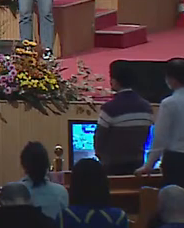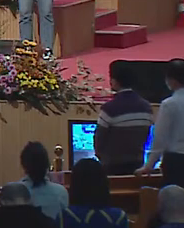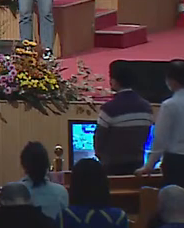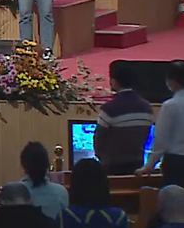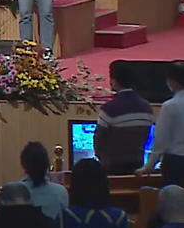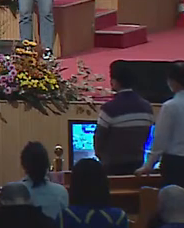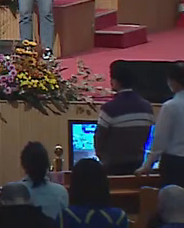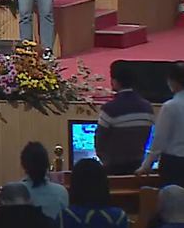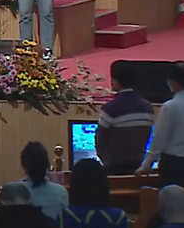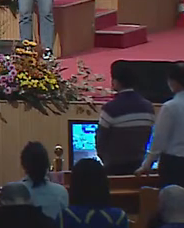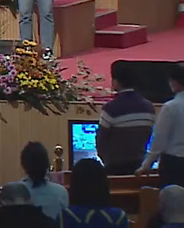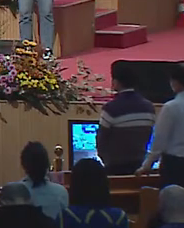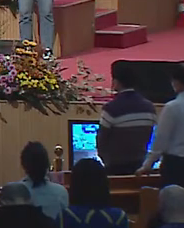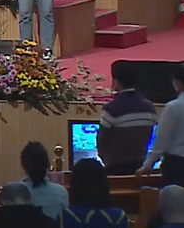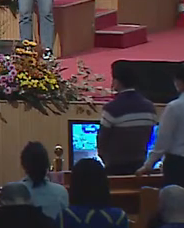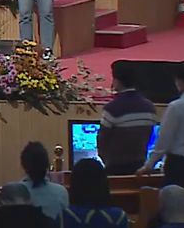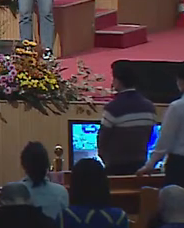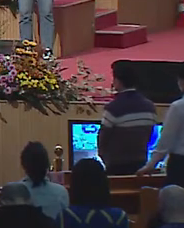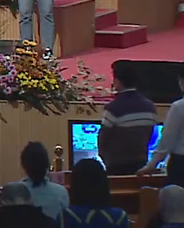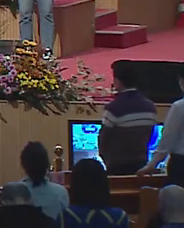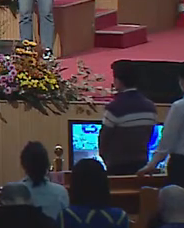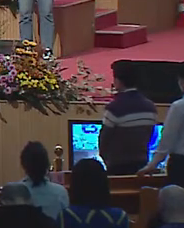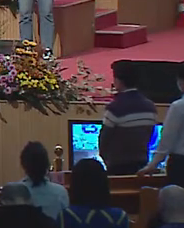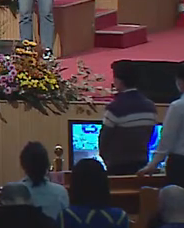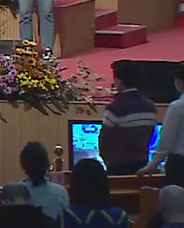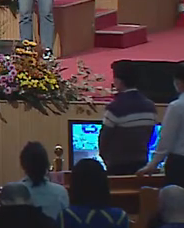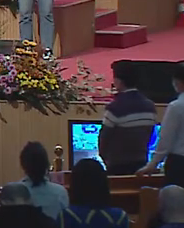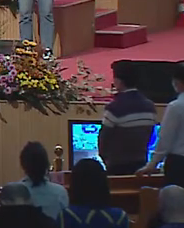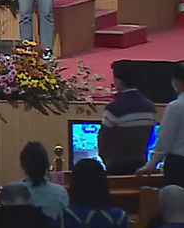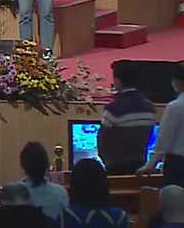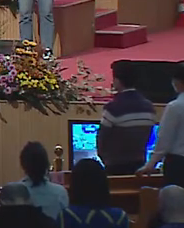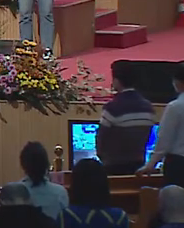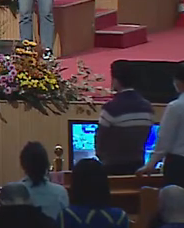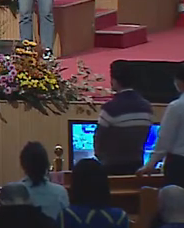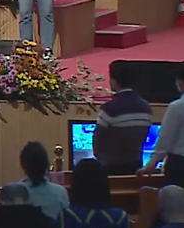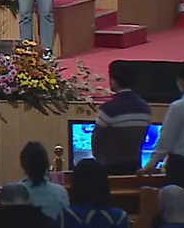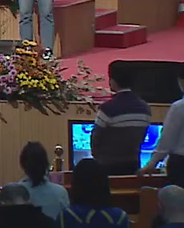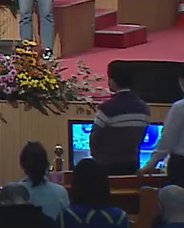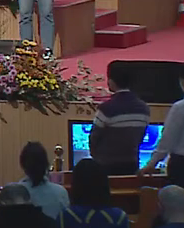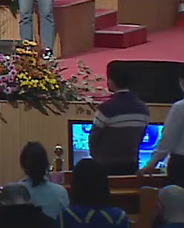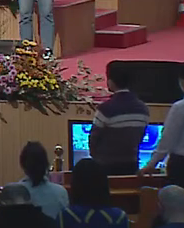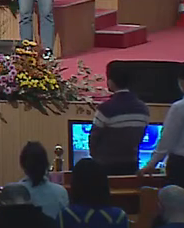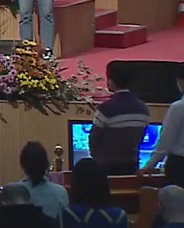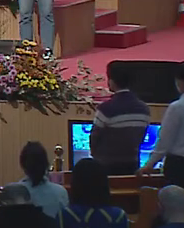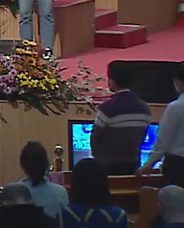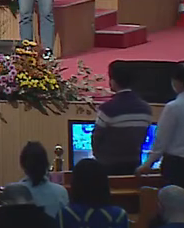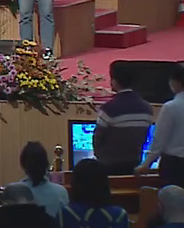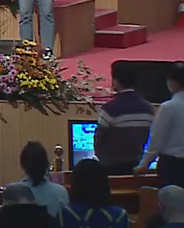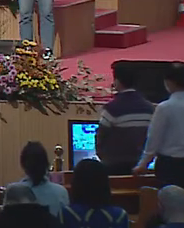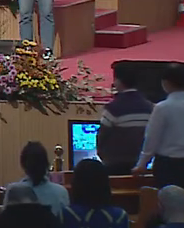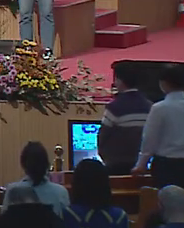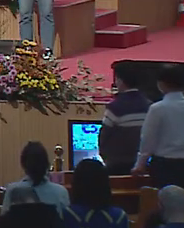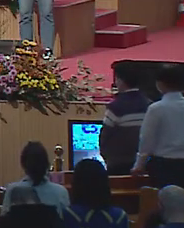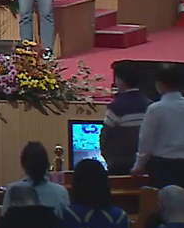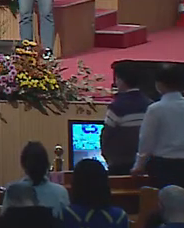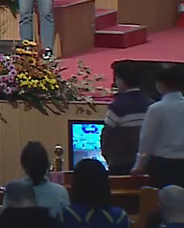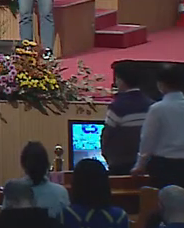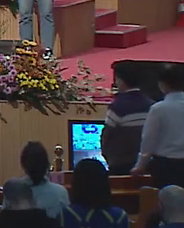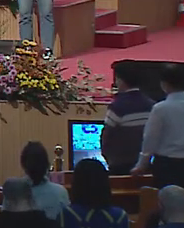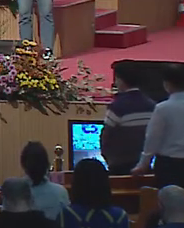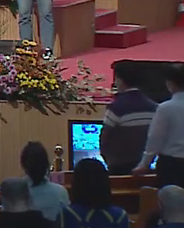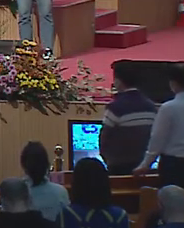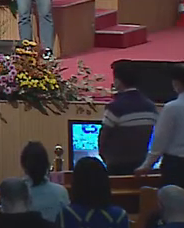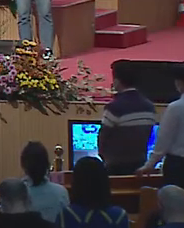and let us only obey your will and let us decide our